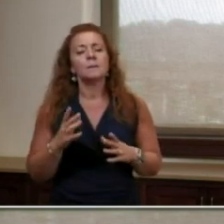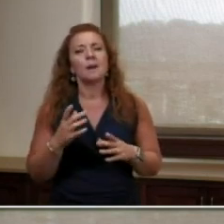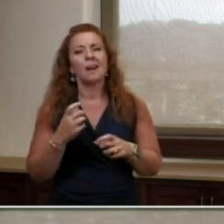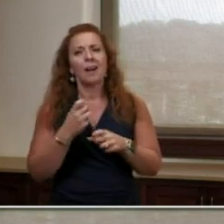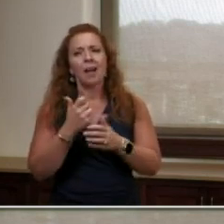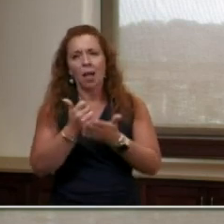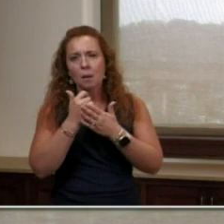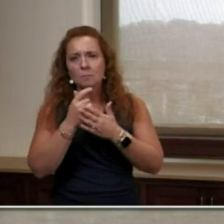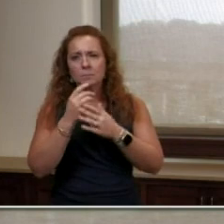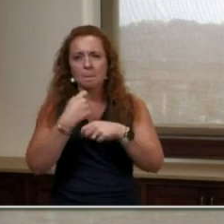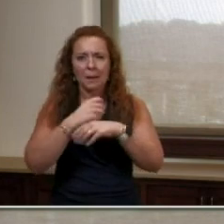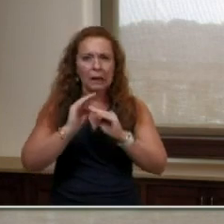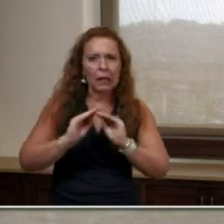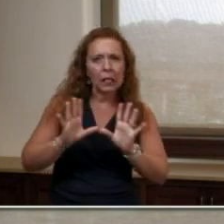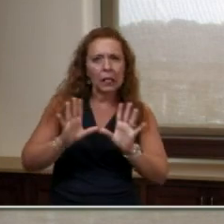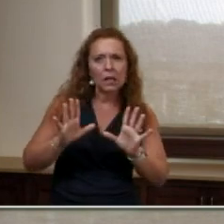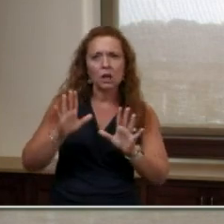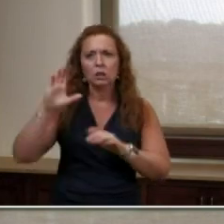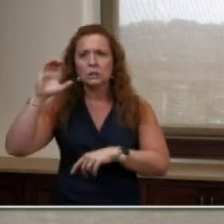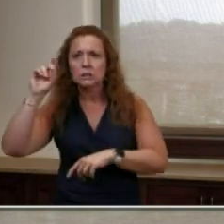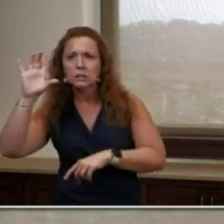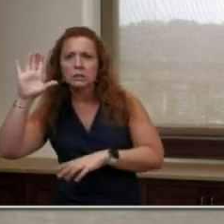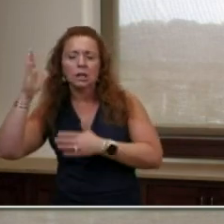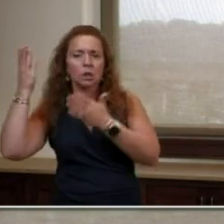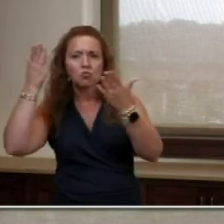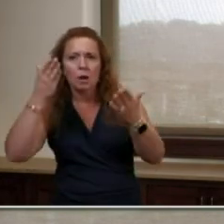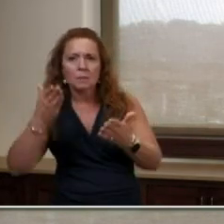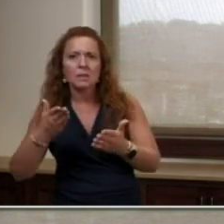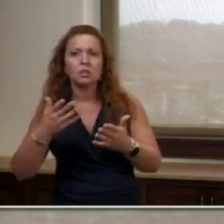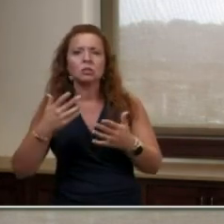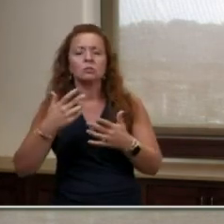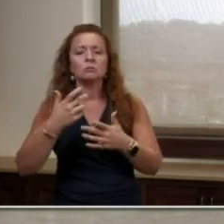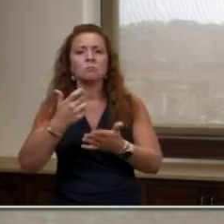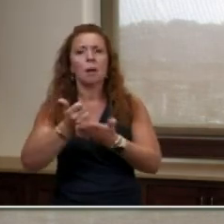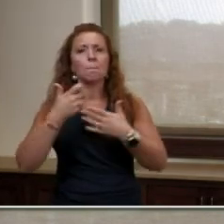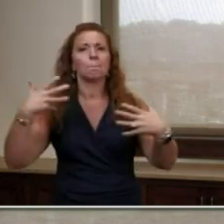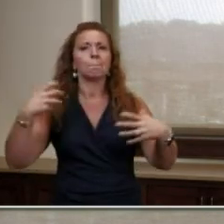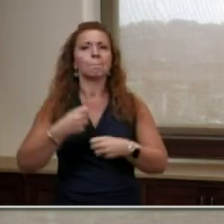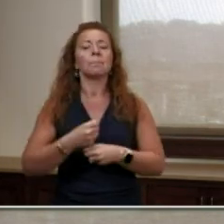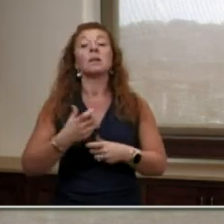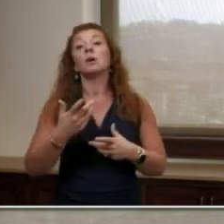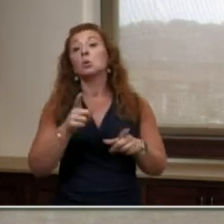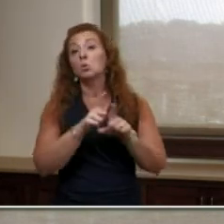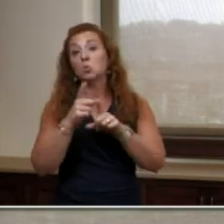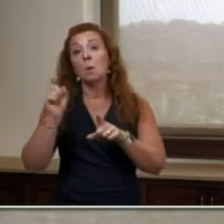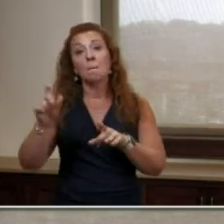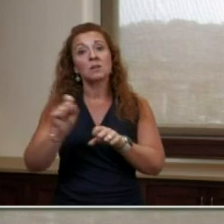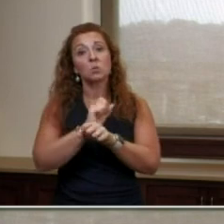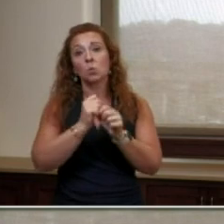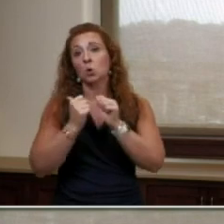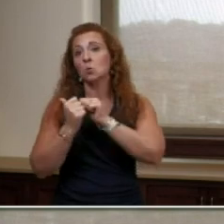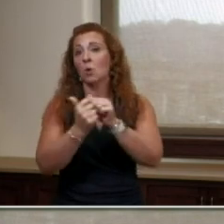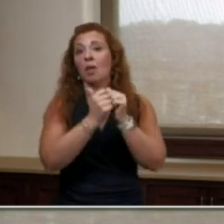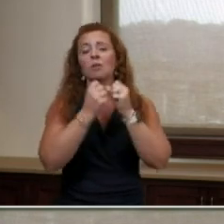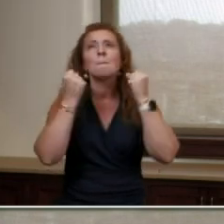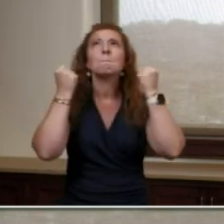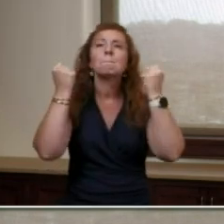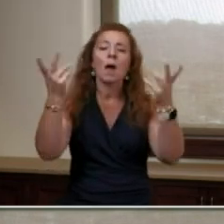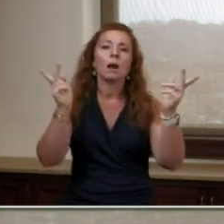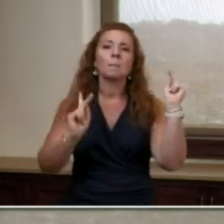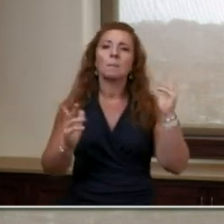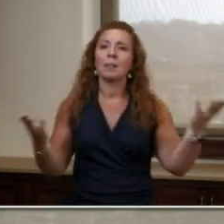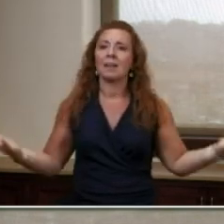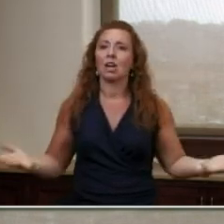what recommendations came out yesterday from the CDC. And, you know, all of us are going to continue to work together, and so many folks in this